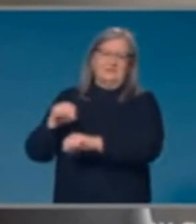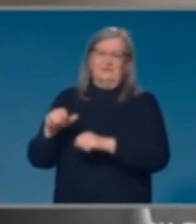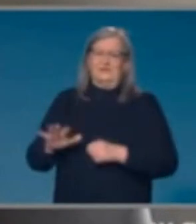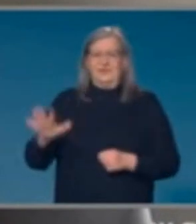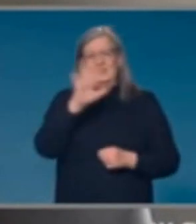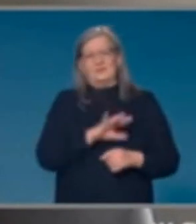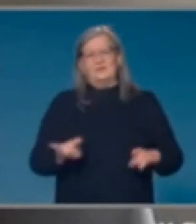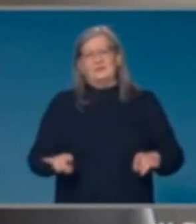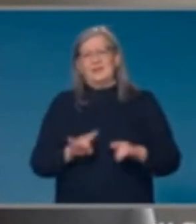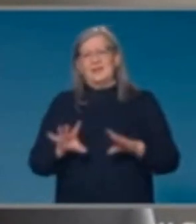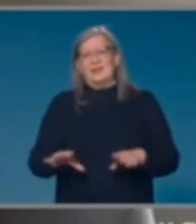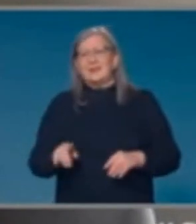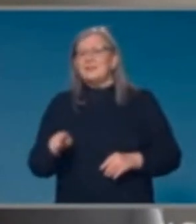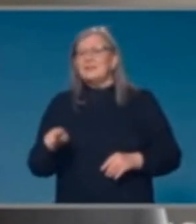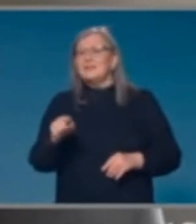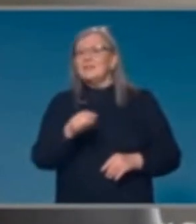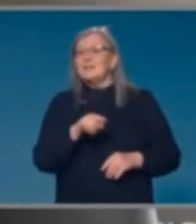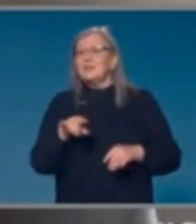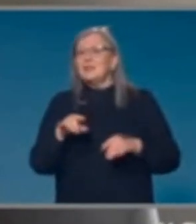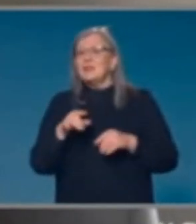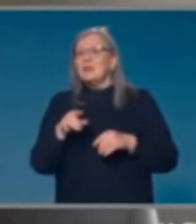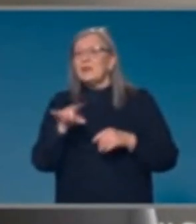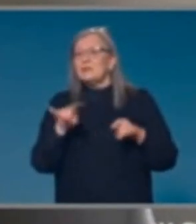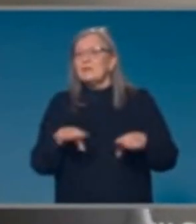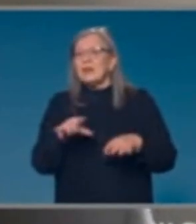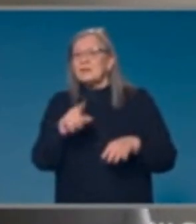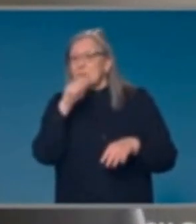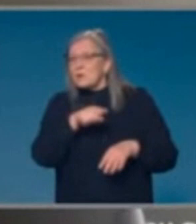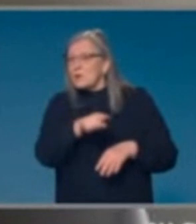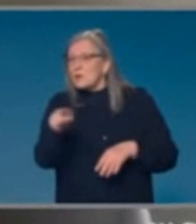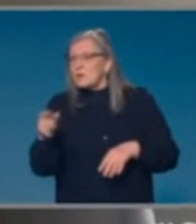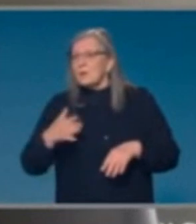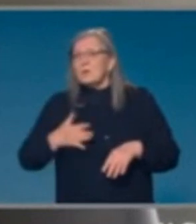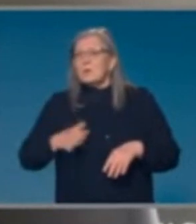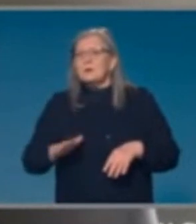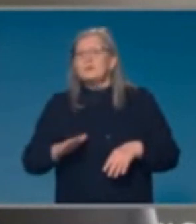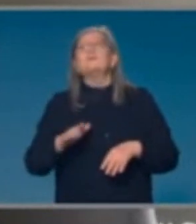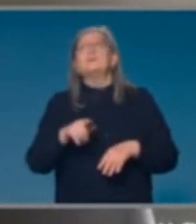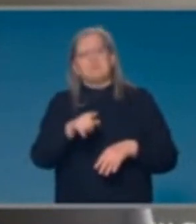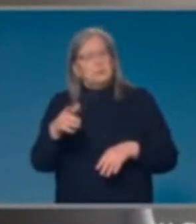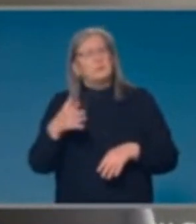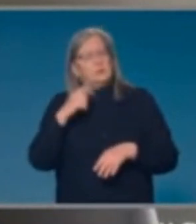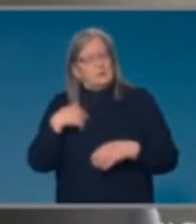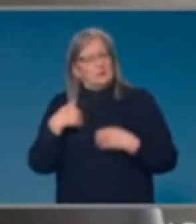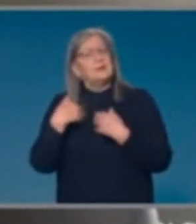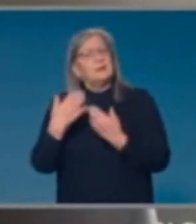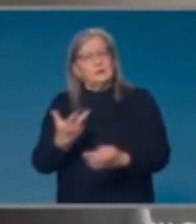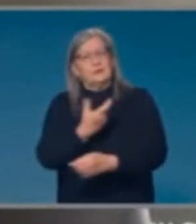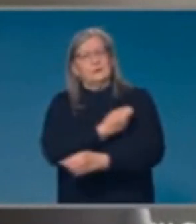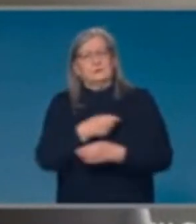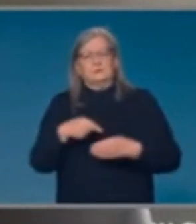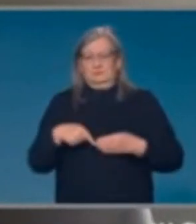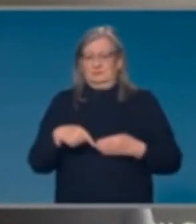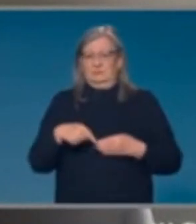to be vaccinated will have the opportunity to be vaccinated during the course of October. There are